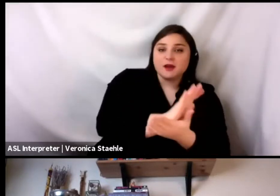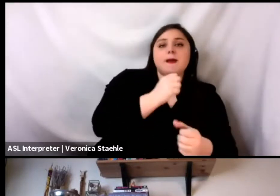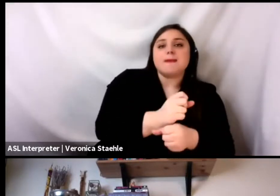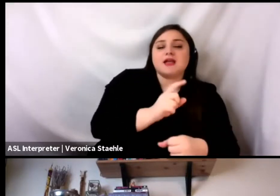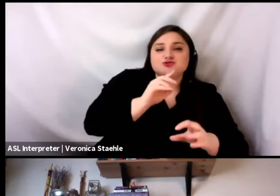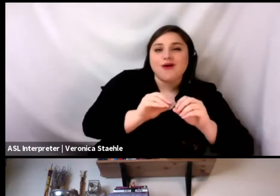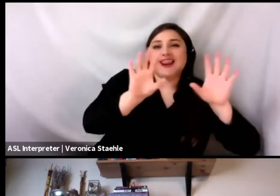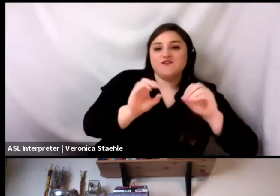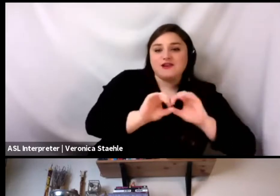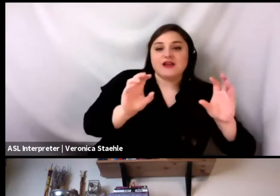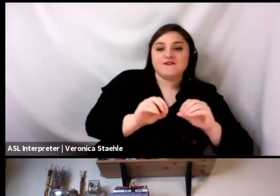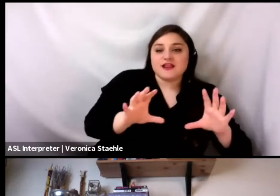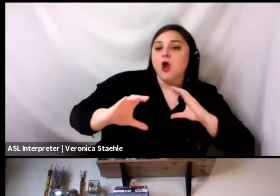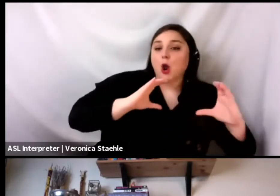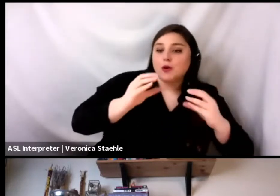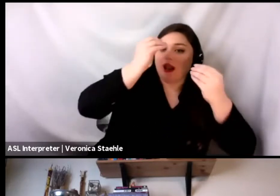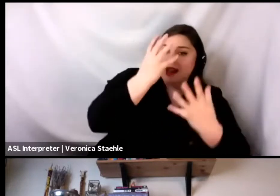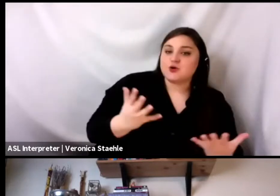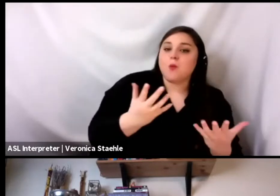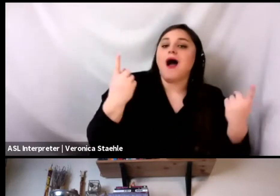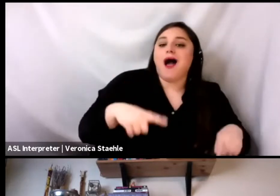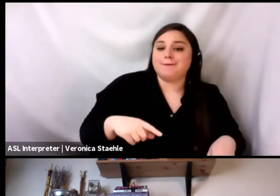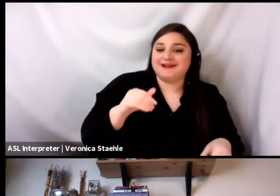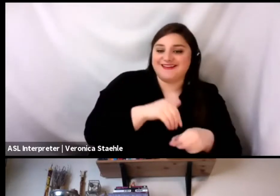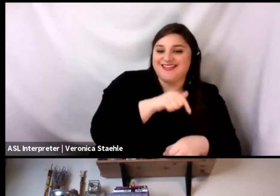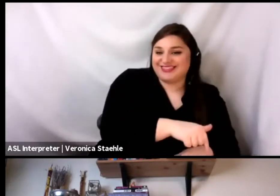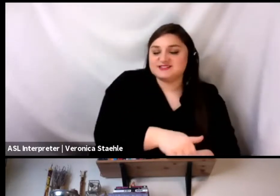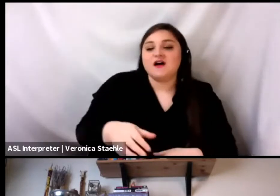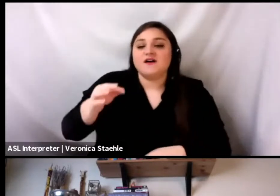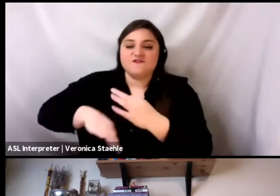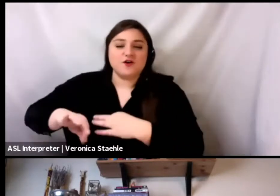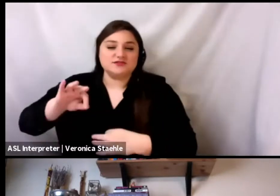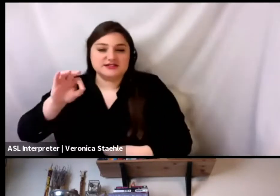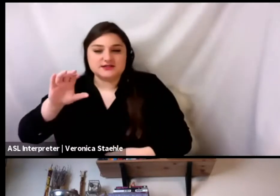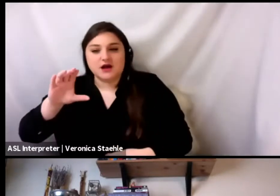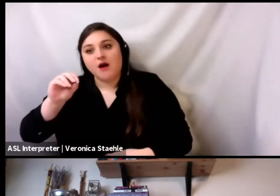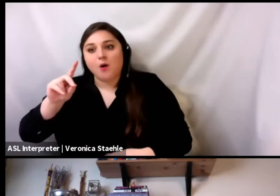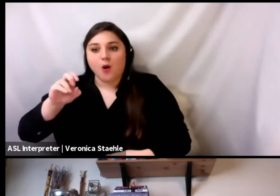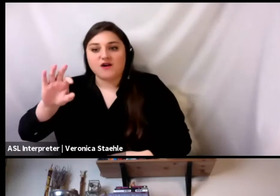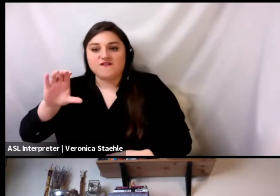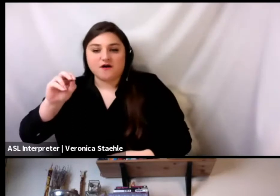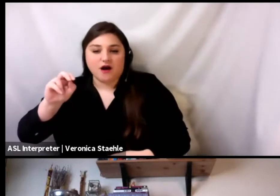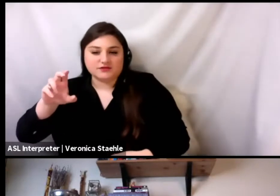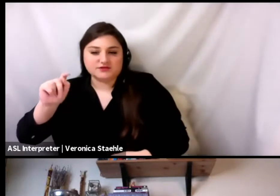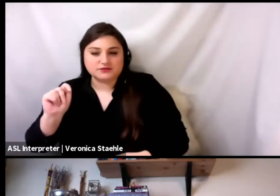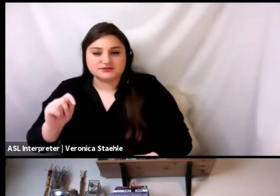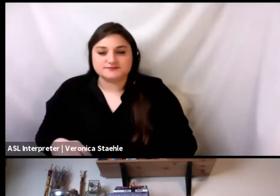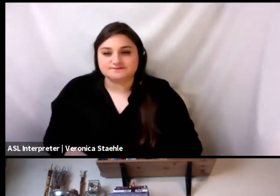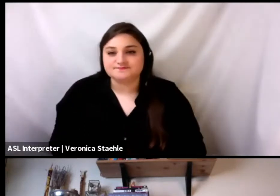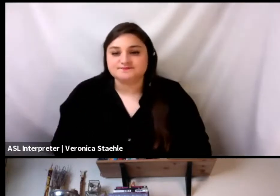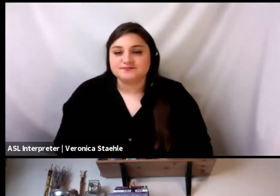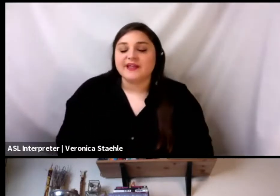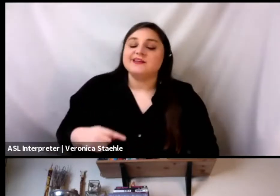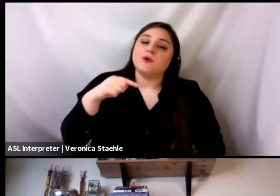hear feedback if it is clear, of like, how this software relates to your